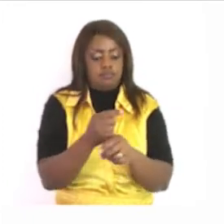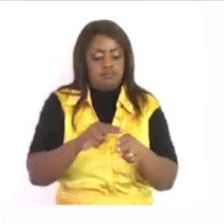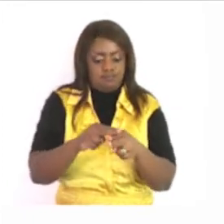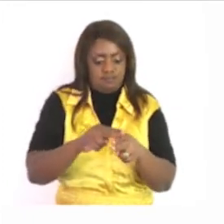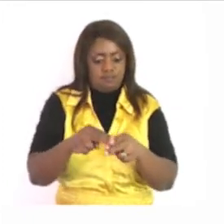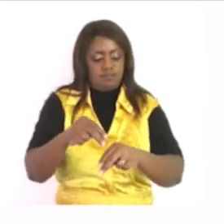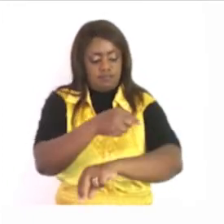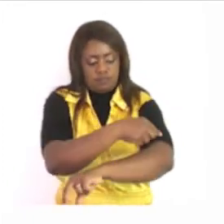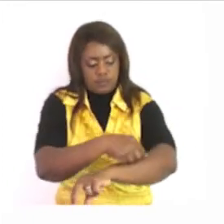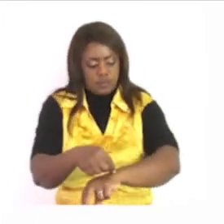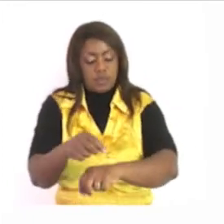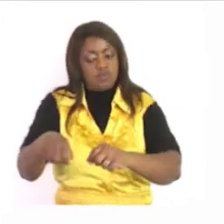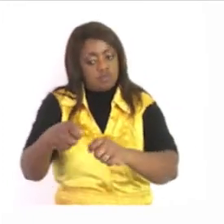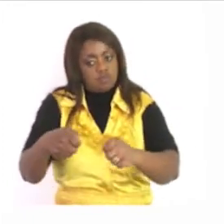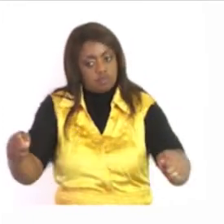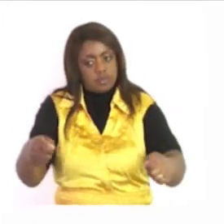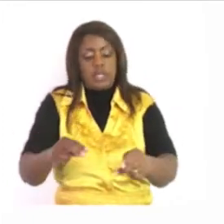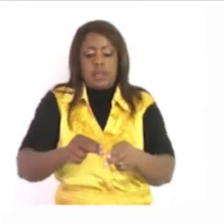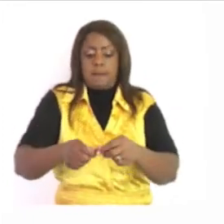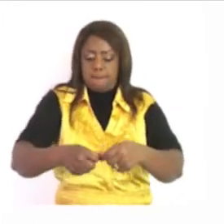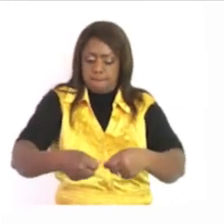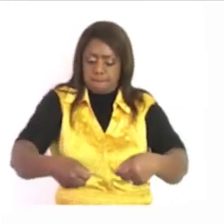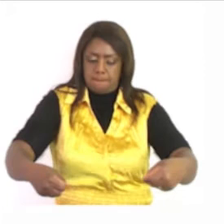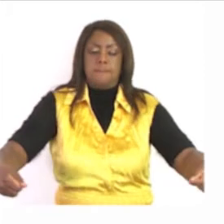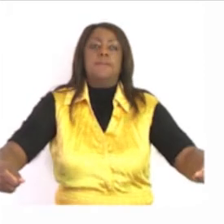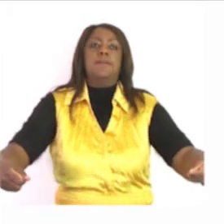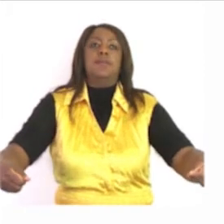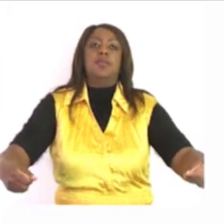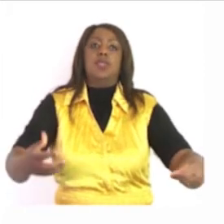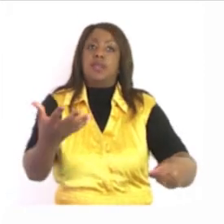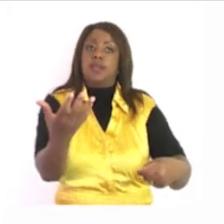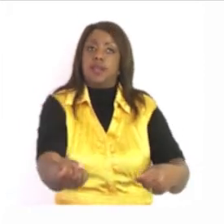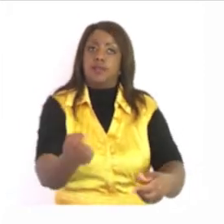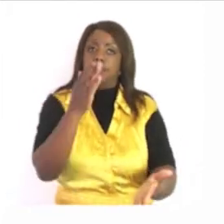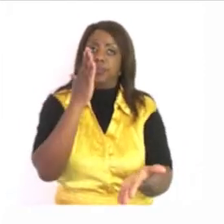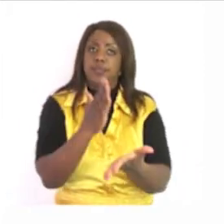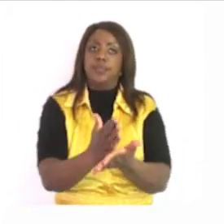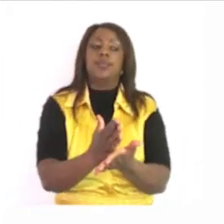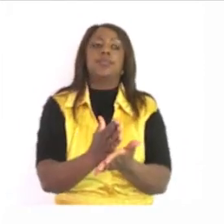Measuring instrument is the tool that can be used to find something.